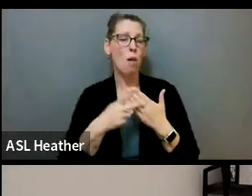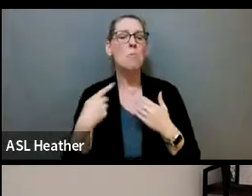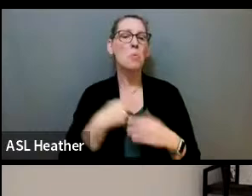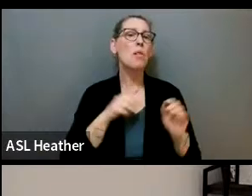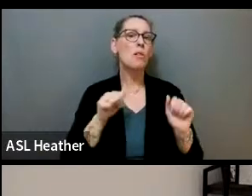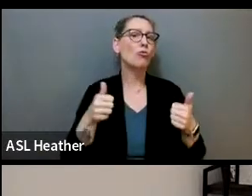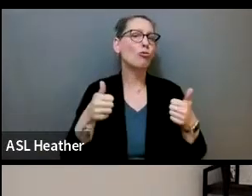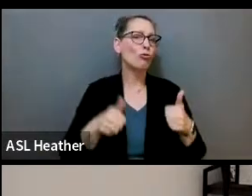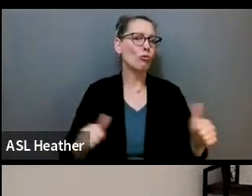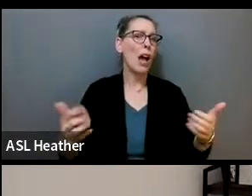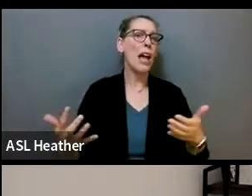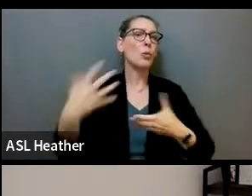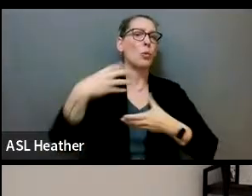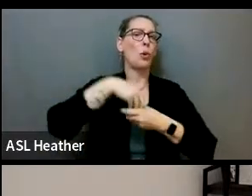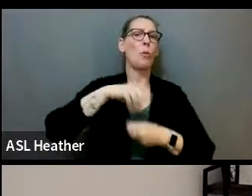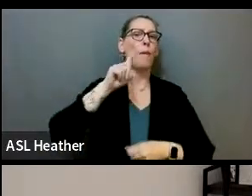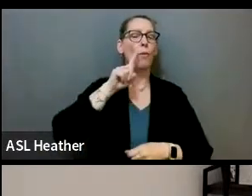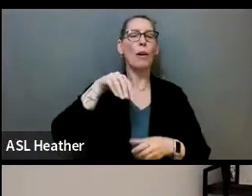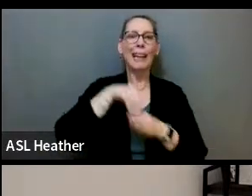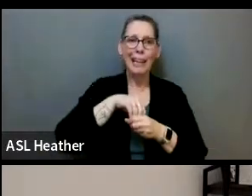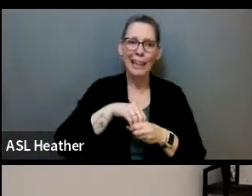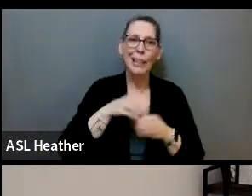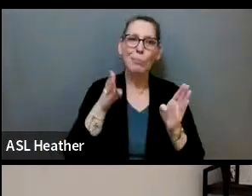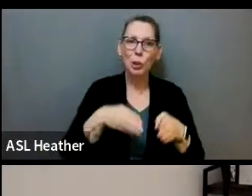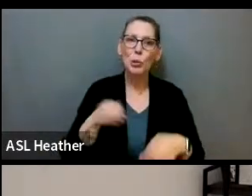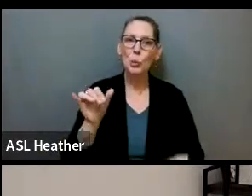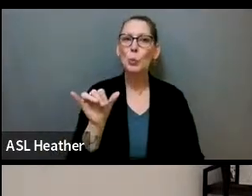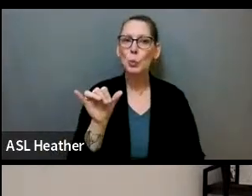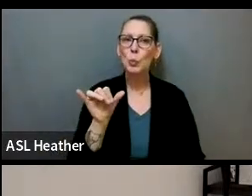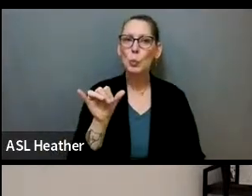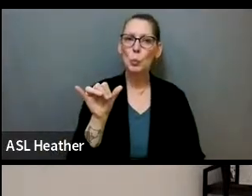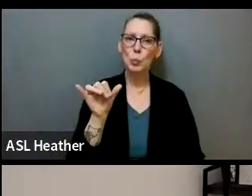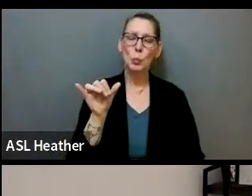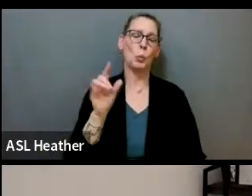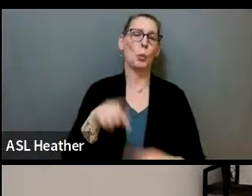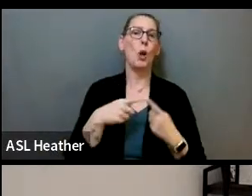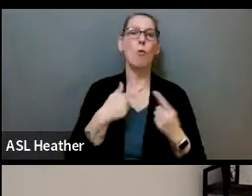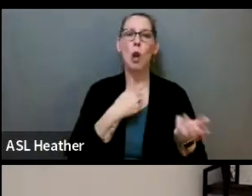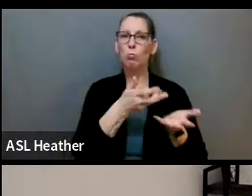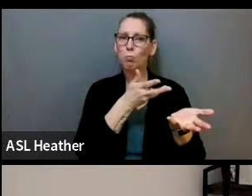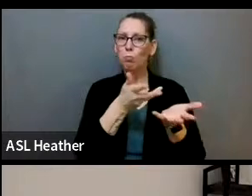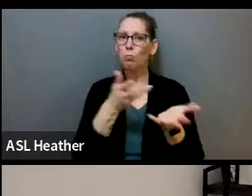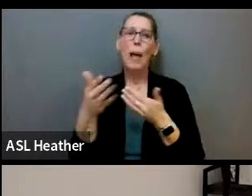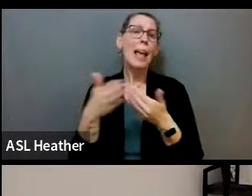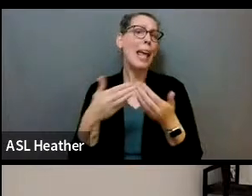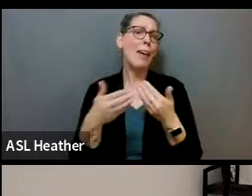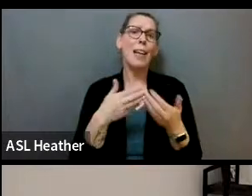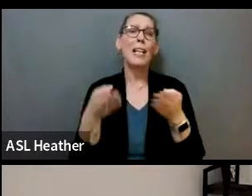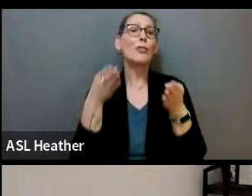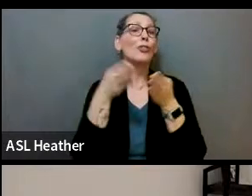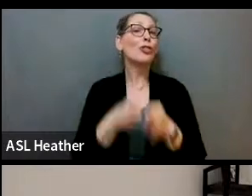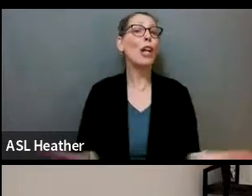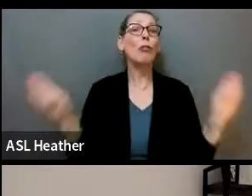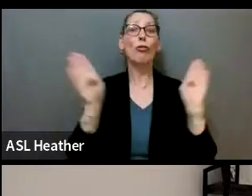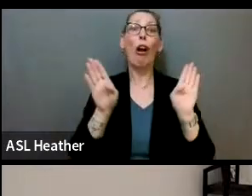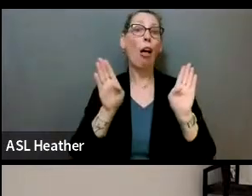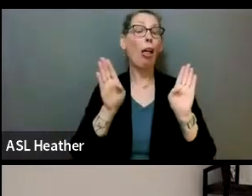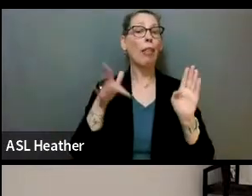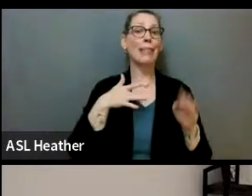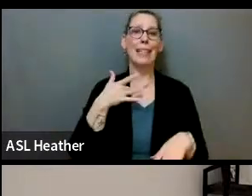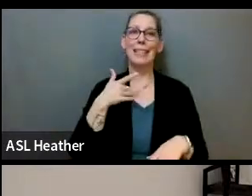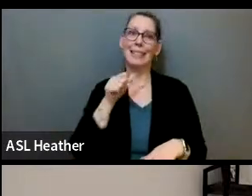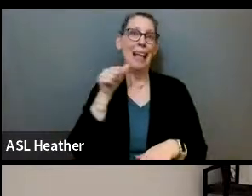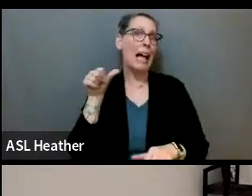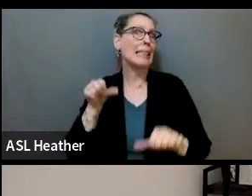try to incorporate that for our in-person things as well, as we're talking to people, even if it is just a general sense and not as